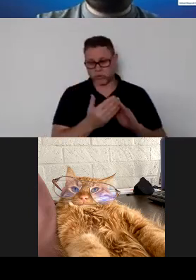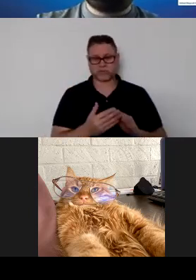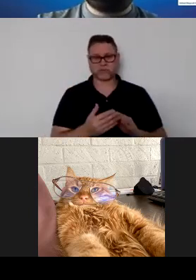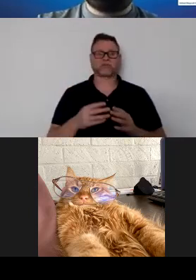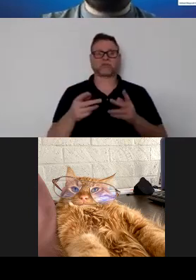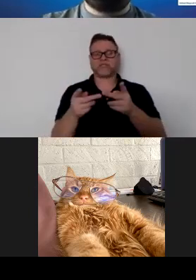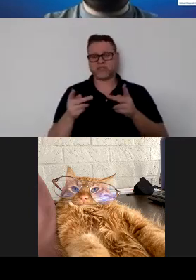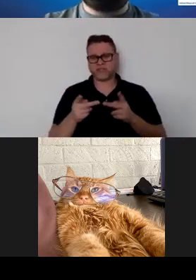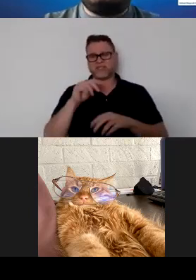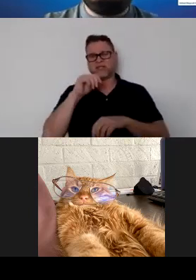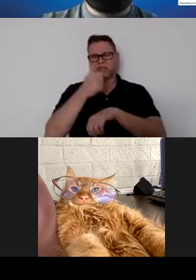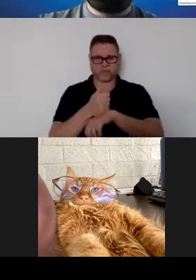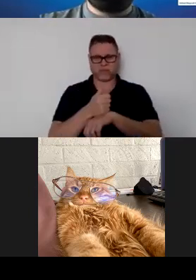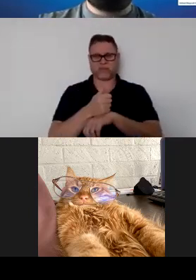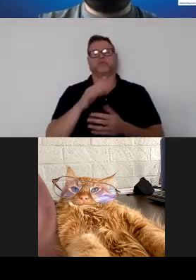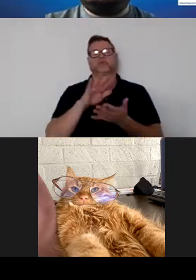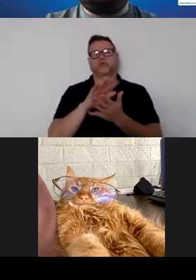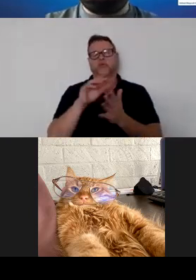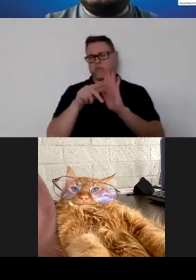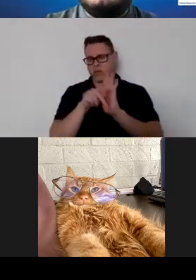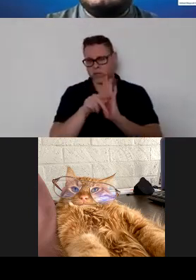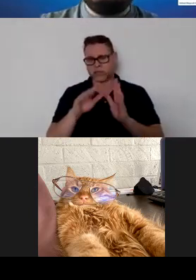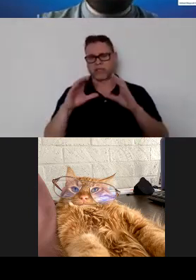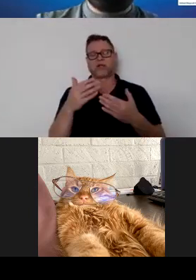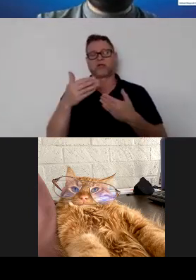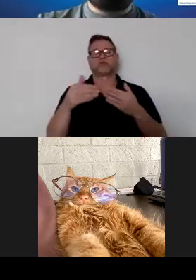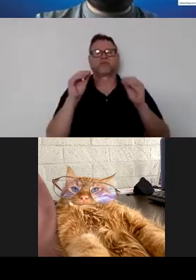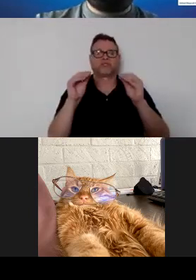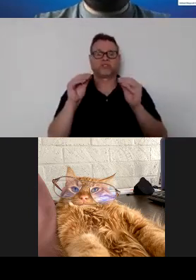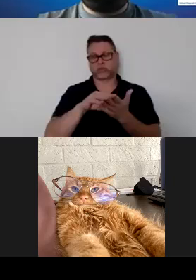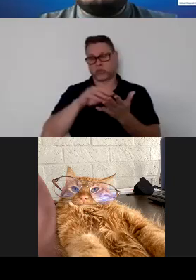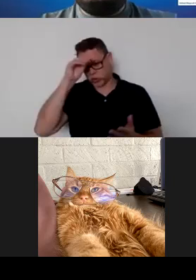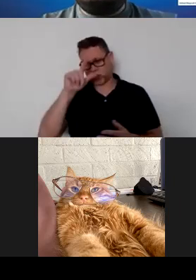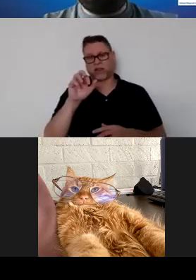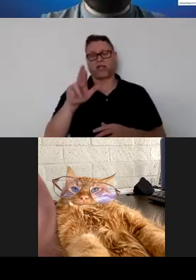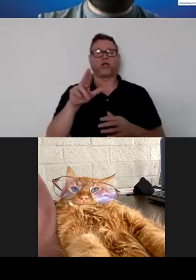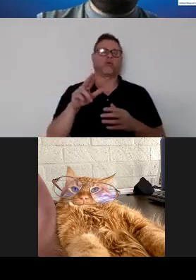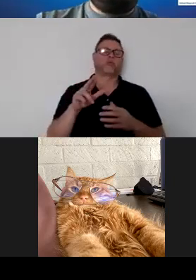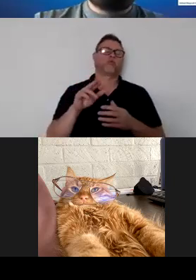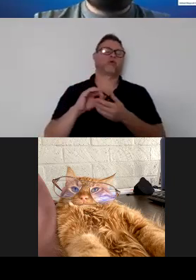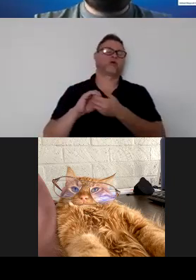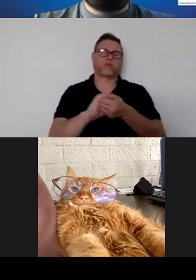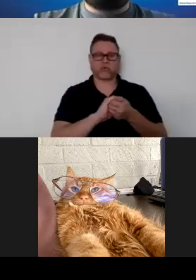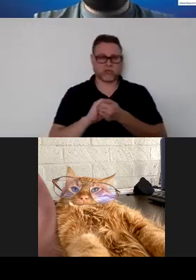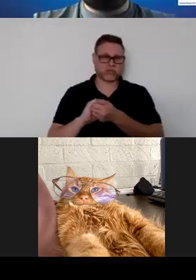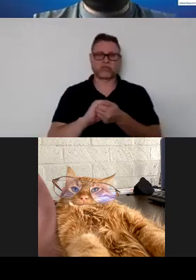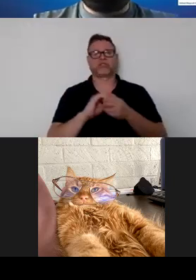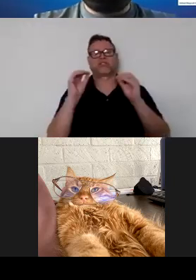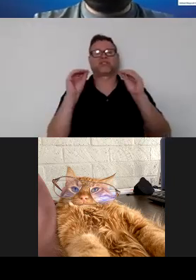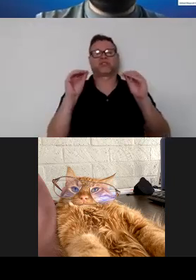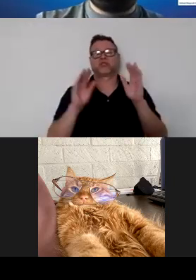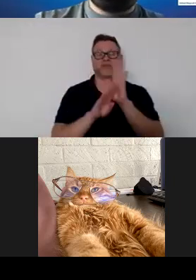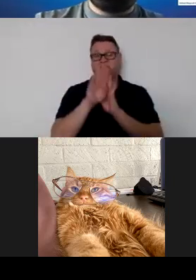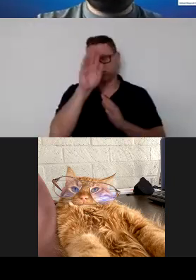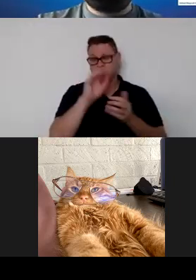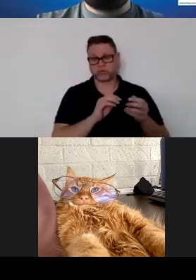site-based teams charged with improving school policy and classroom teaching and learning, labor management collaborations, and teacher development strategies